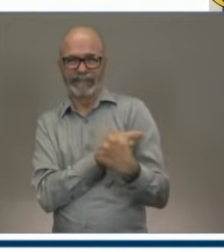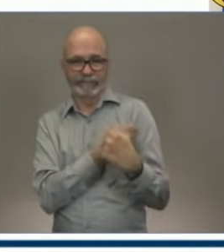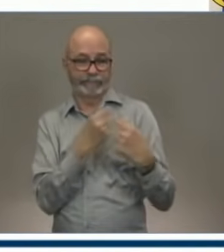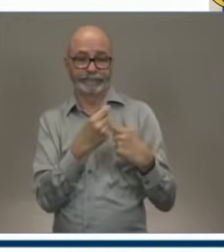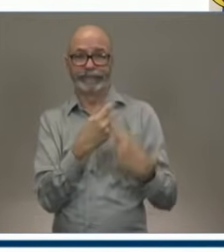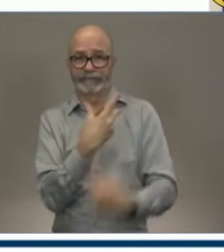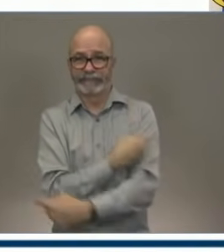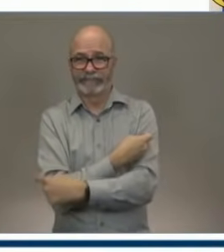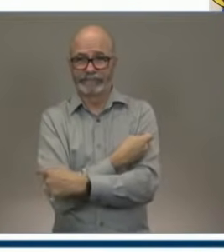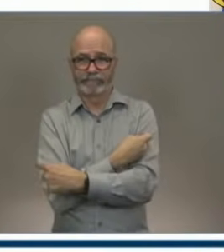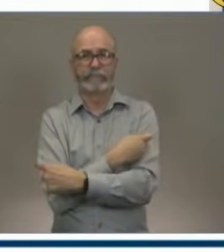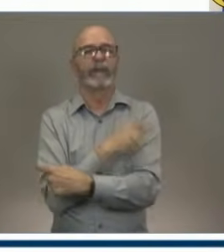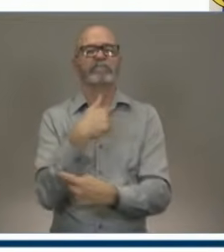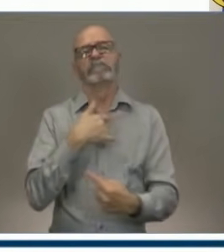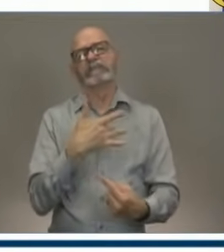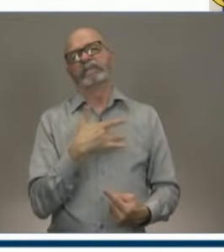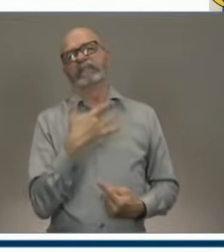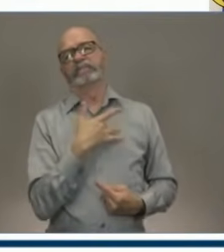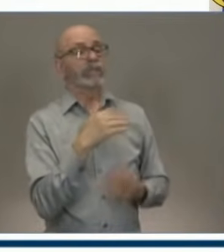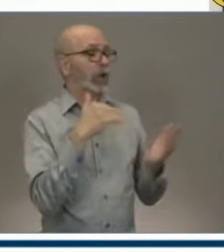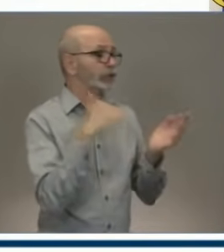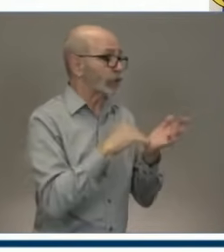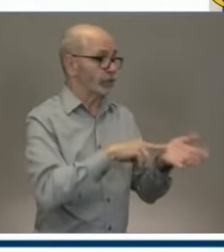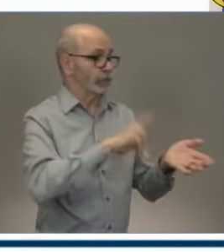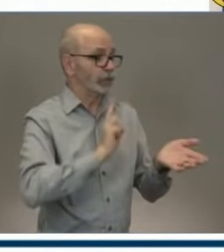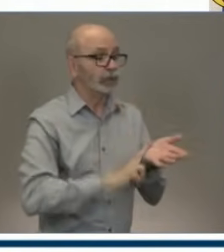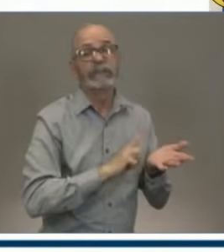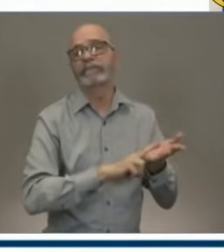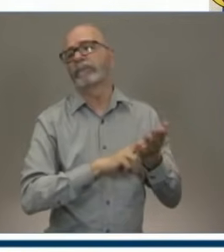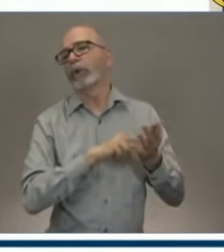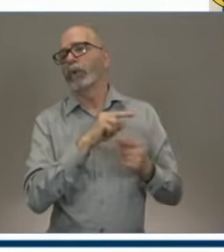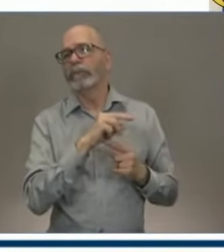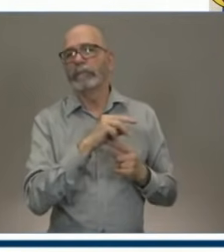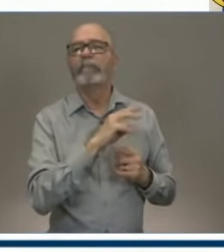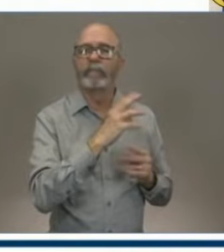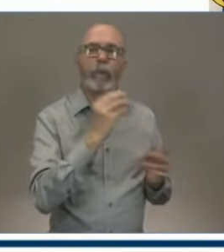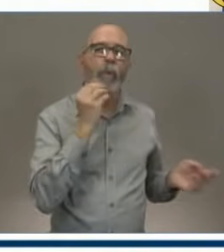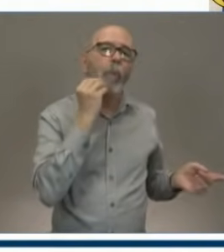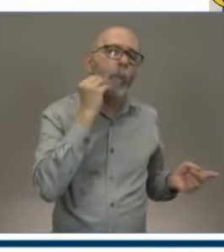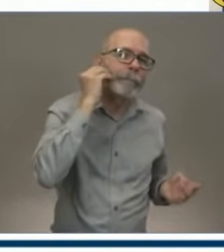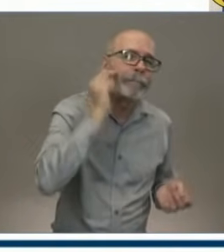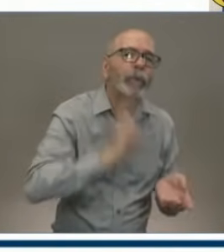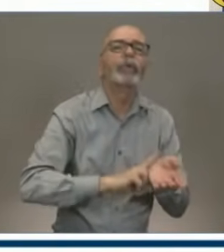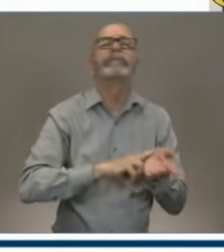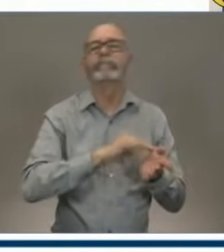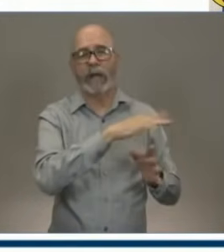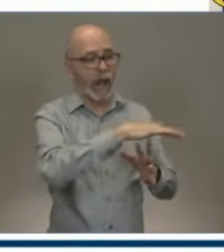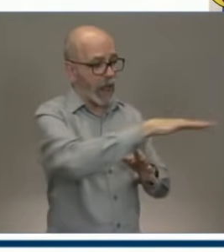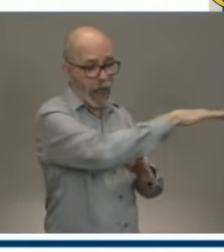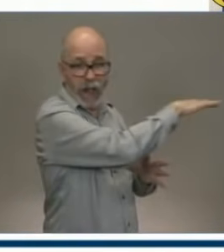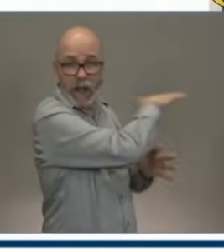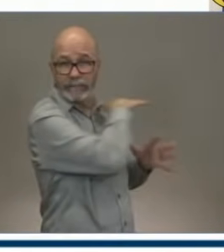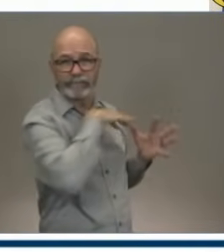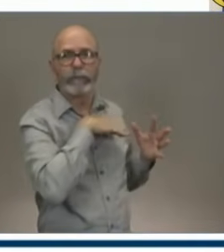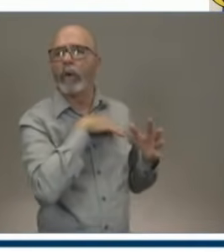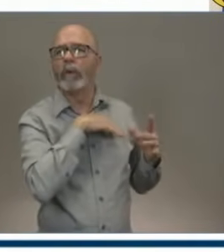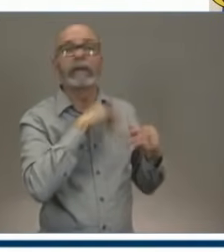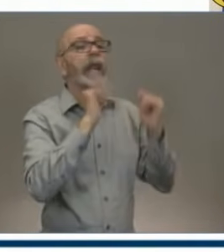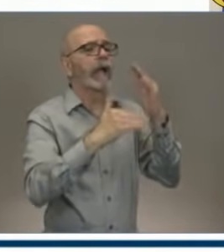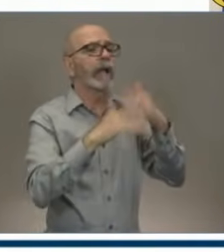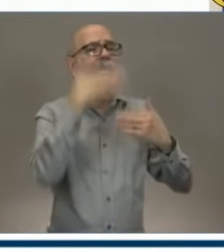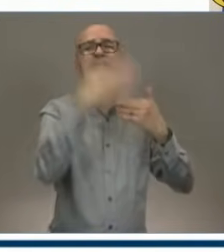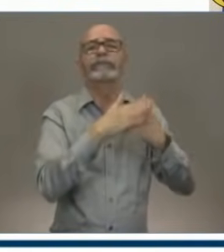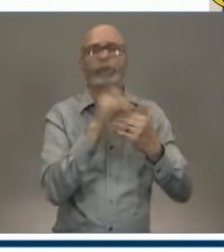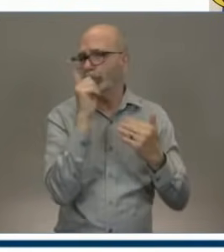and long-term care workers and residents receive their vaccines? What's kind of the next step, and when are we expecting that to happen?